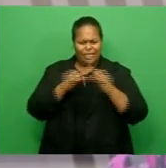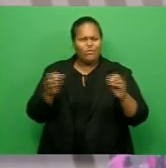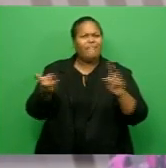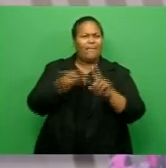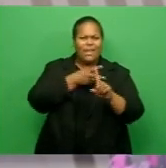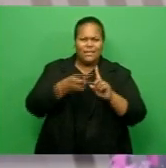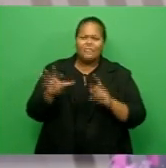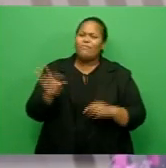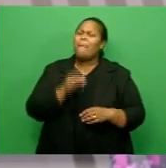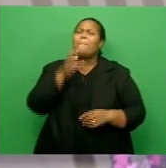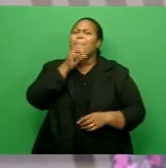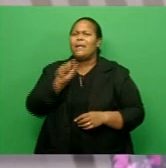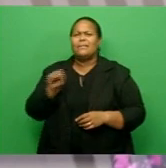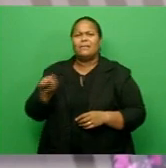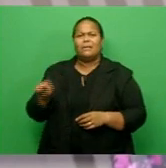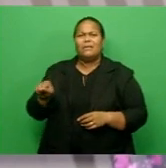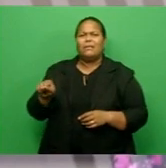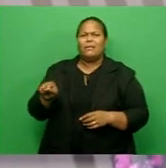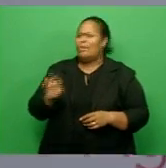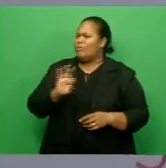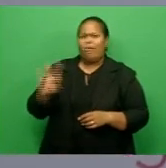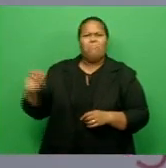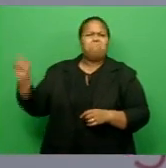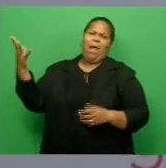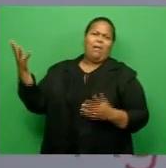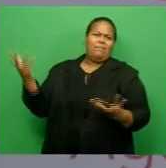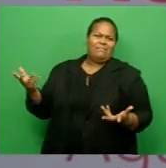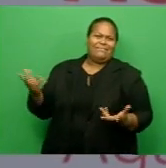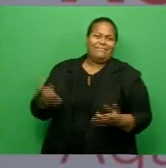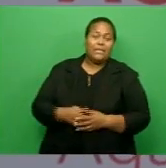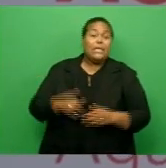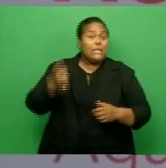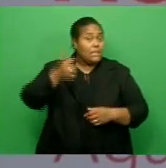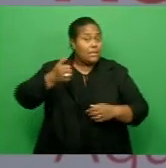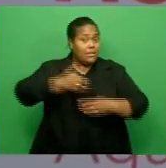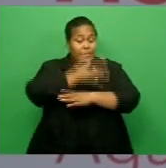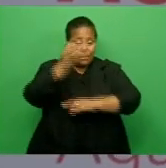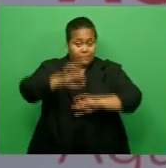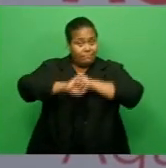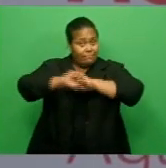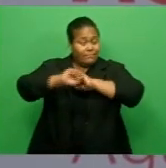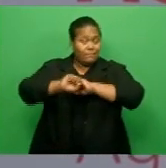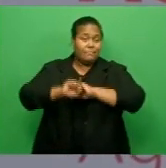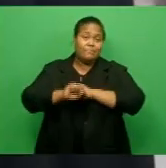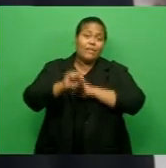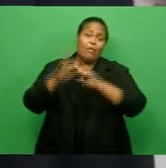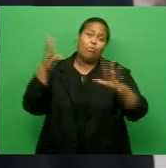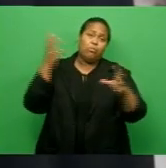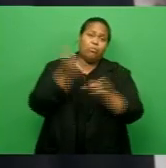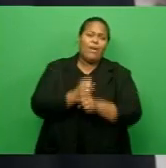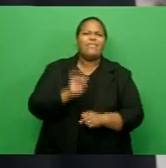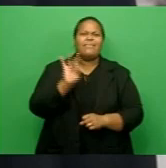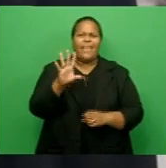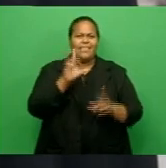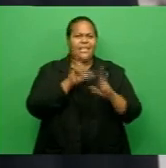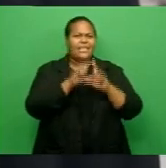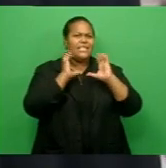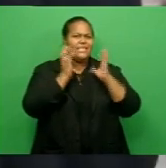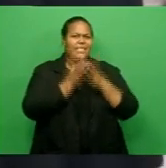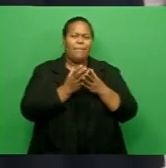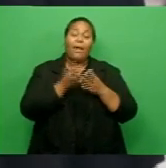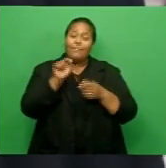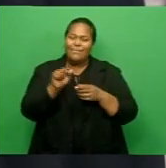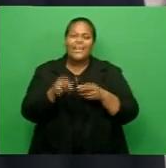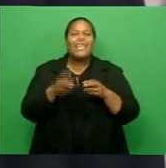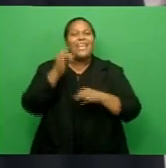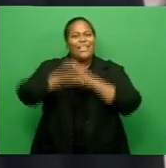man who is not their partner. The 16 days of activism ends on 10th December, marking International Human Rights